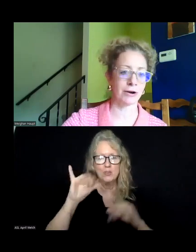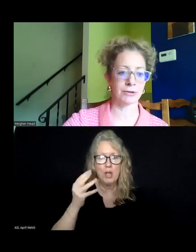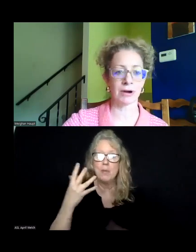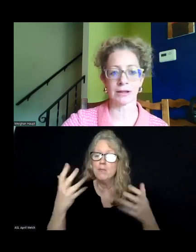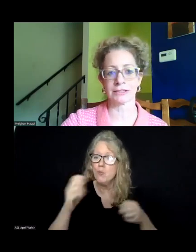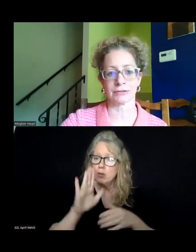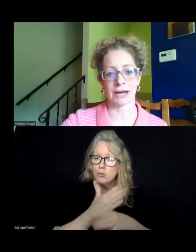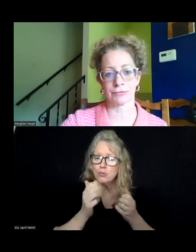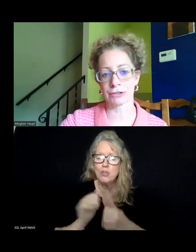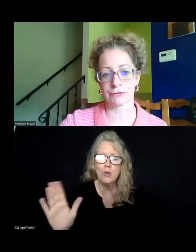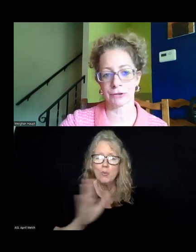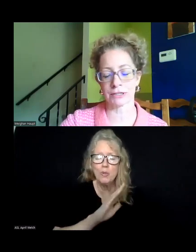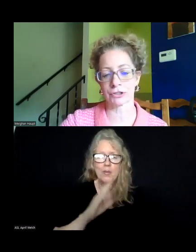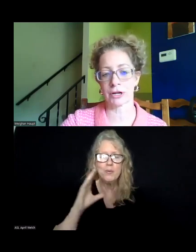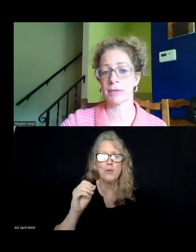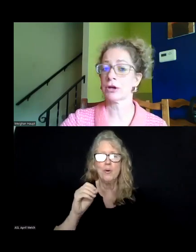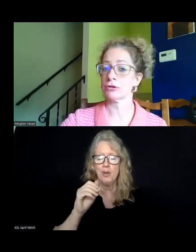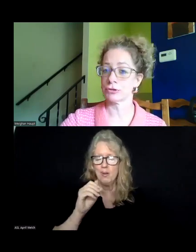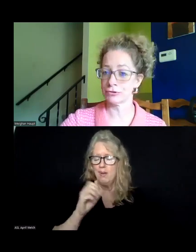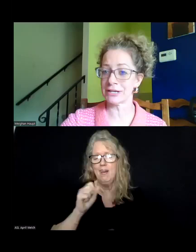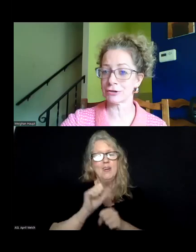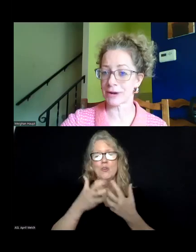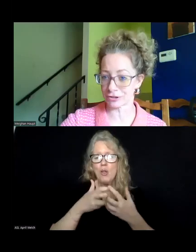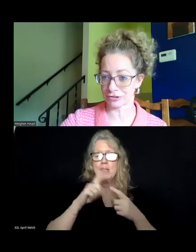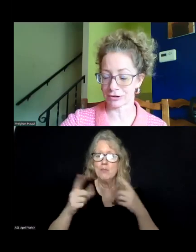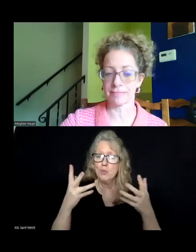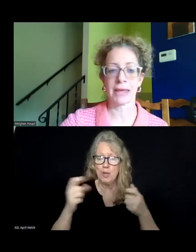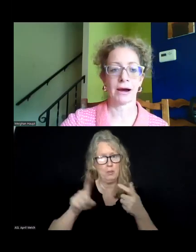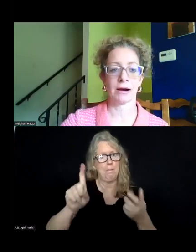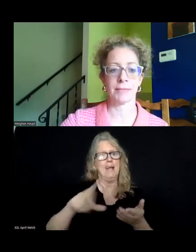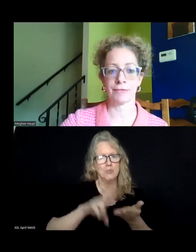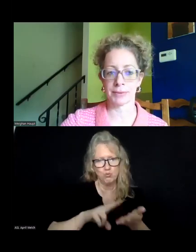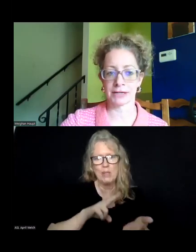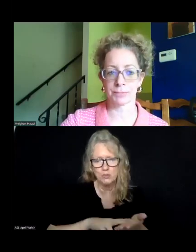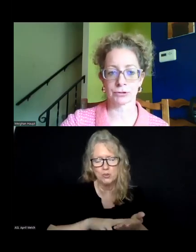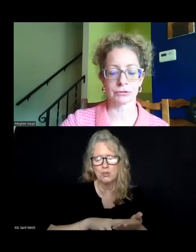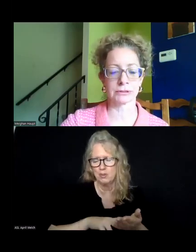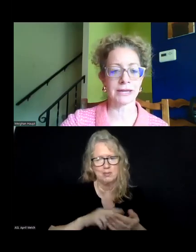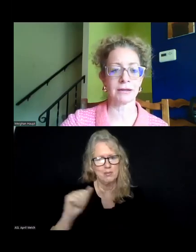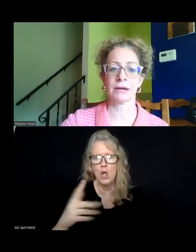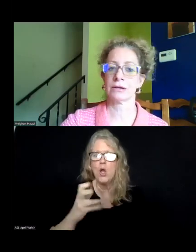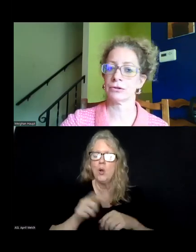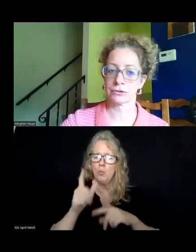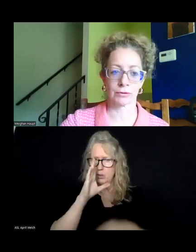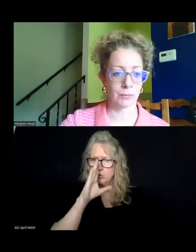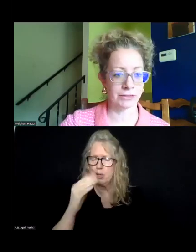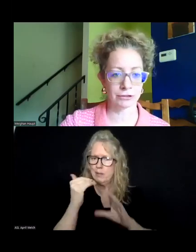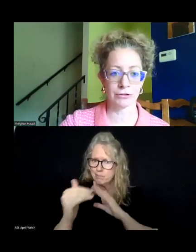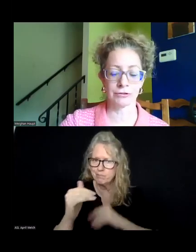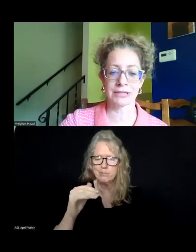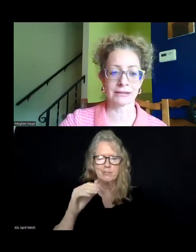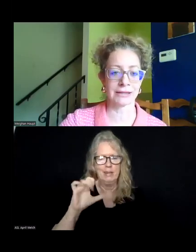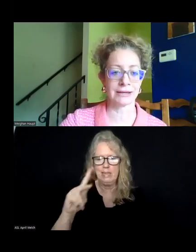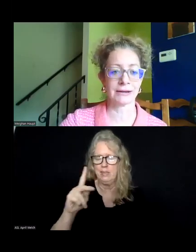to share with your colleagues on how to register for the Crisis Jam, you do need to register. Everybody gets a personal link. You're the only one